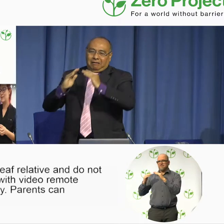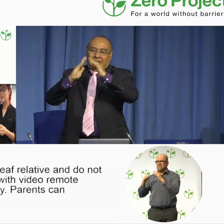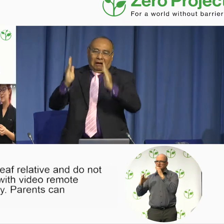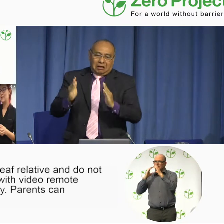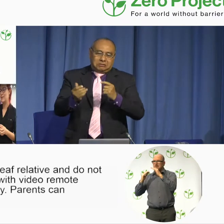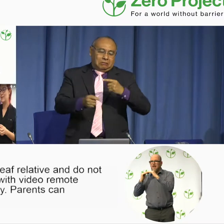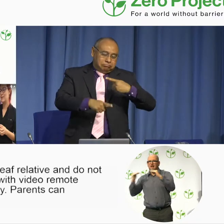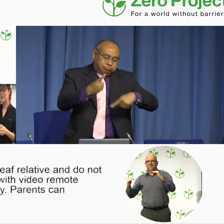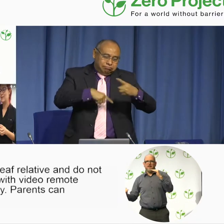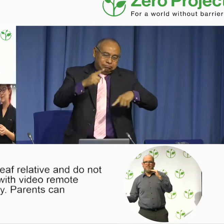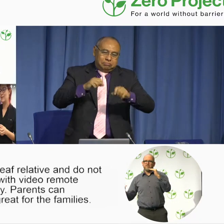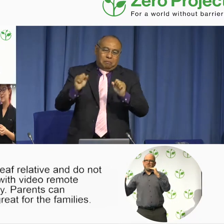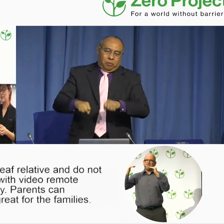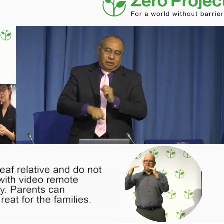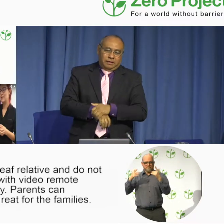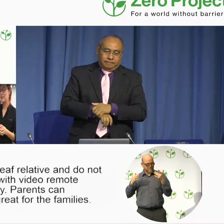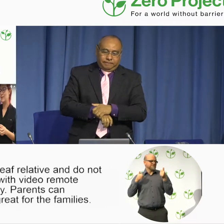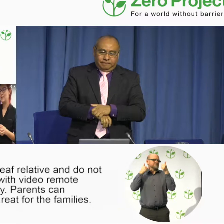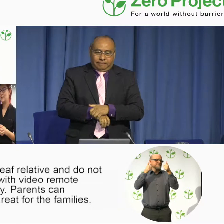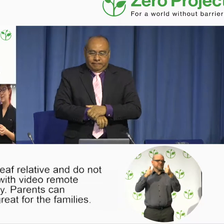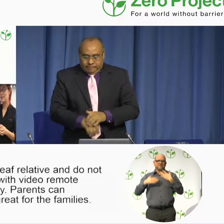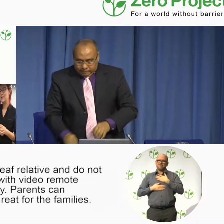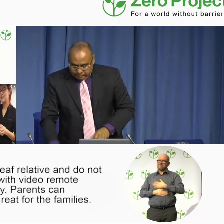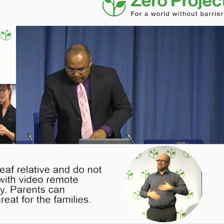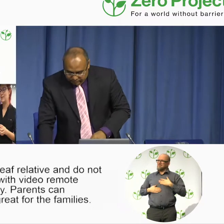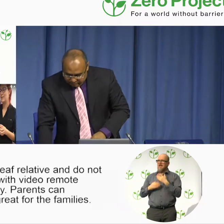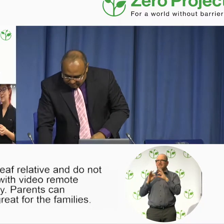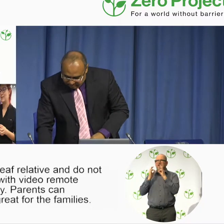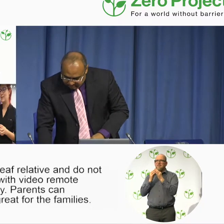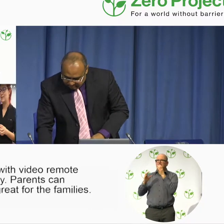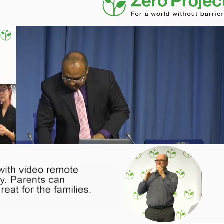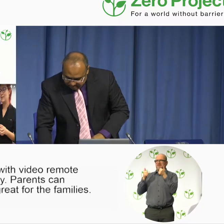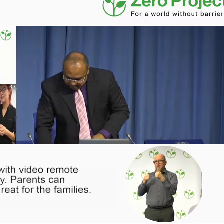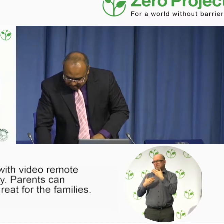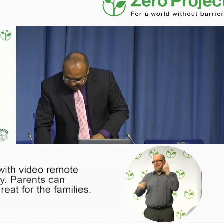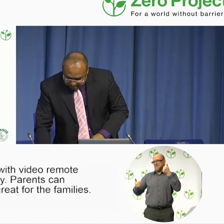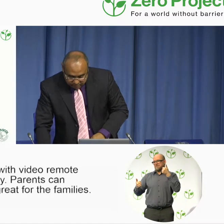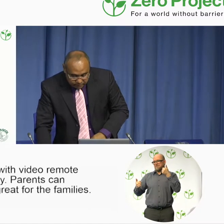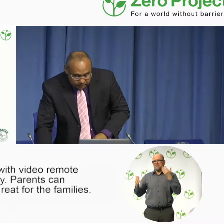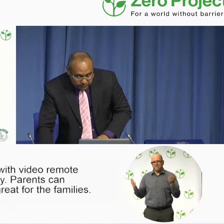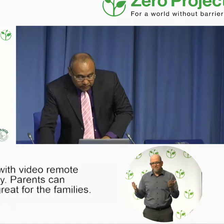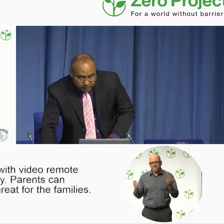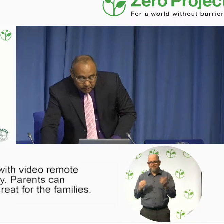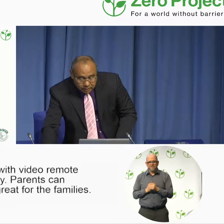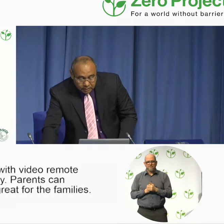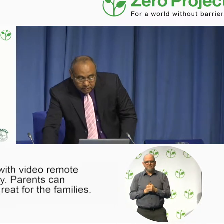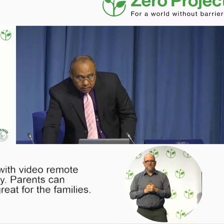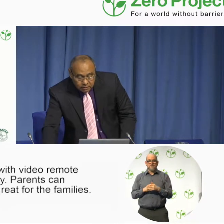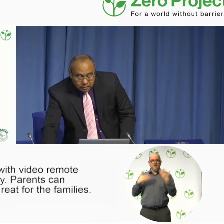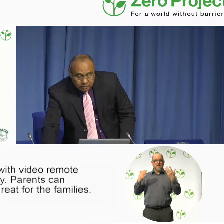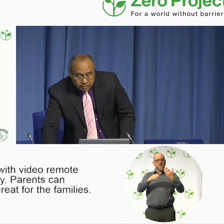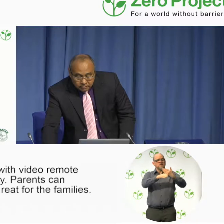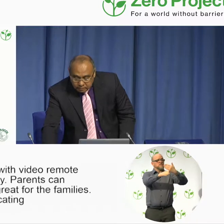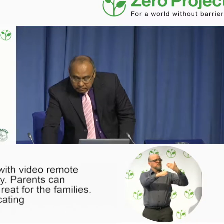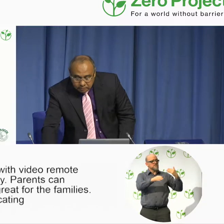it's a great for the families, because before the Centro de Relevo, families have a lot of problems